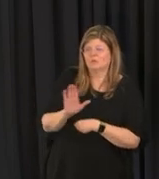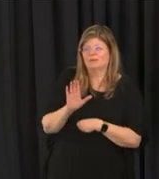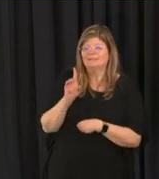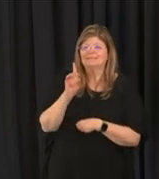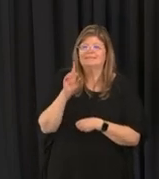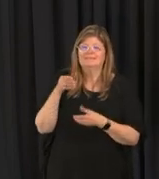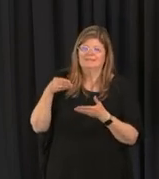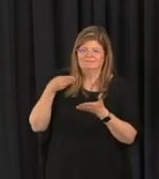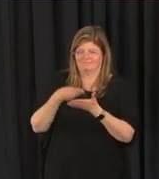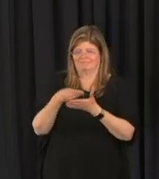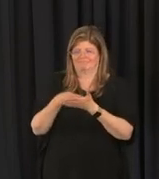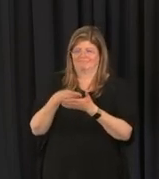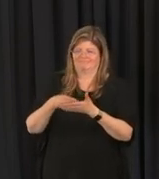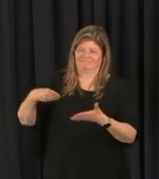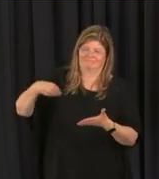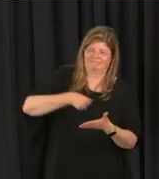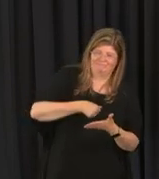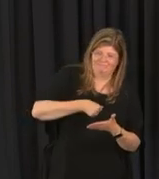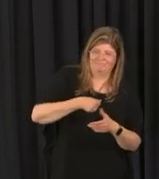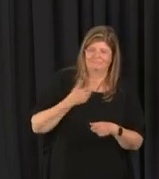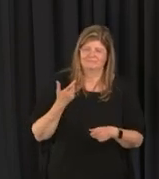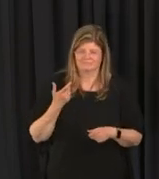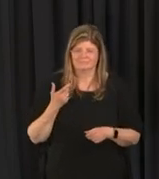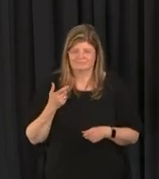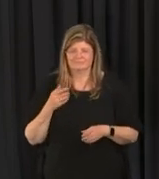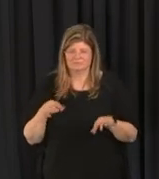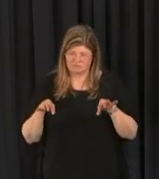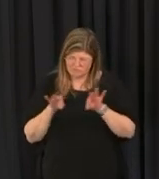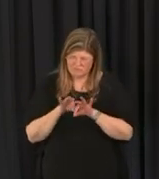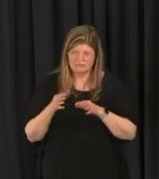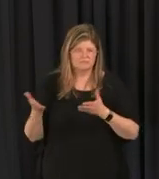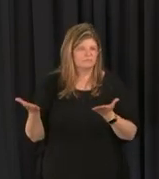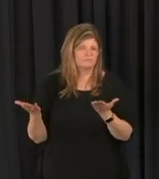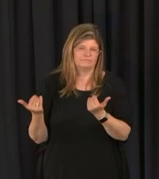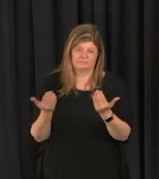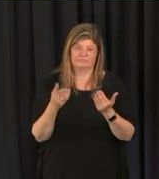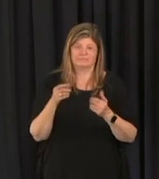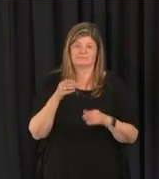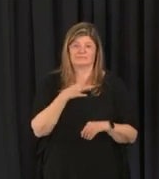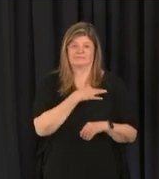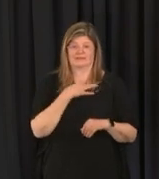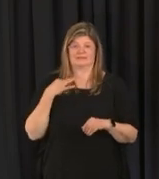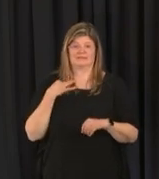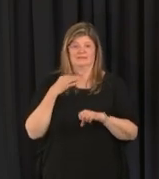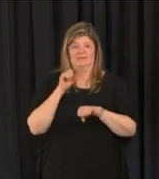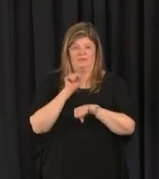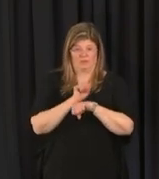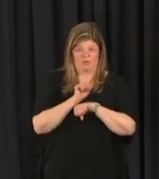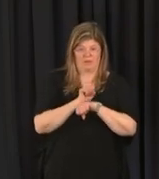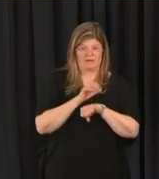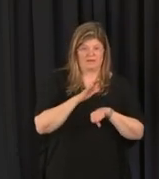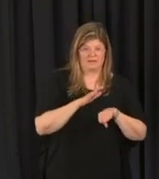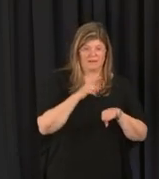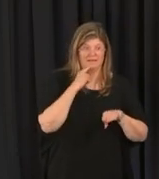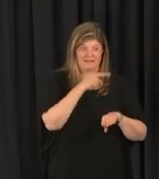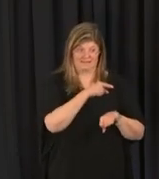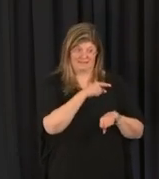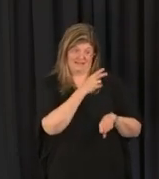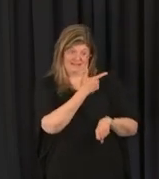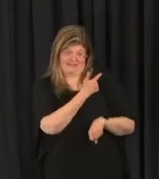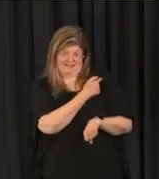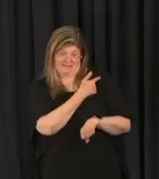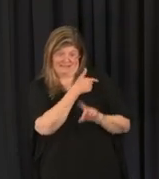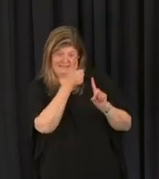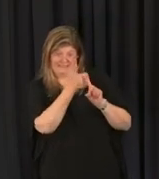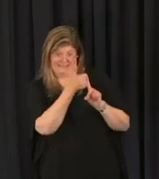type of compensation for the work that they're doing and hire all of the staff that they've hired to support these efforts. The vaccine, of course, is free. There's